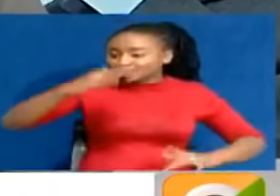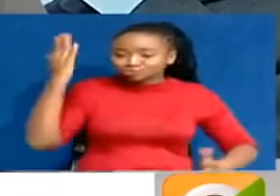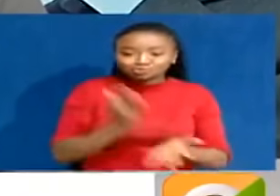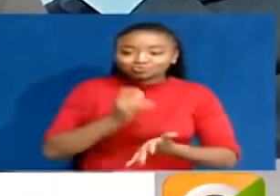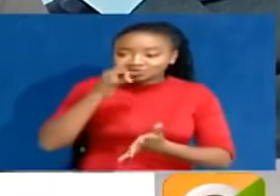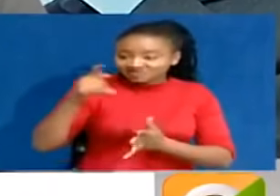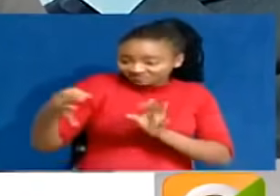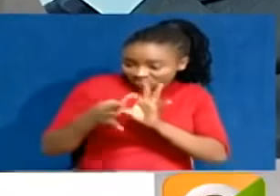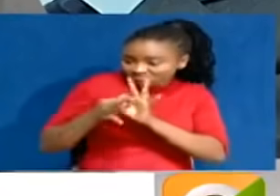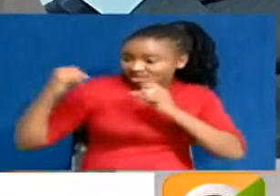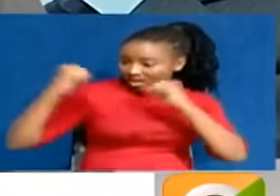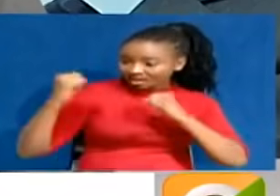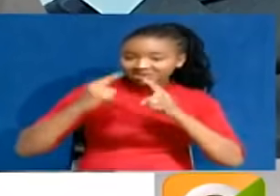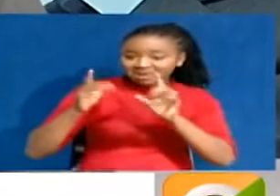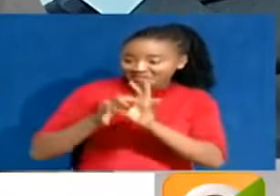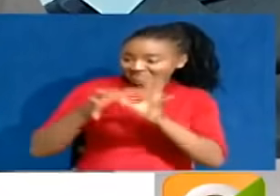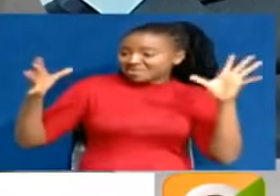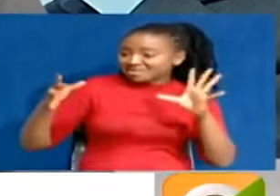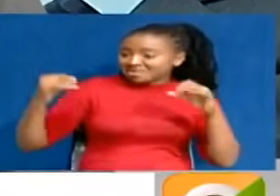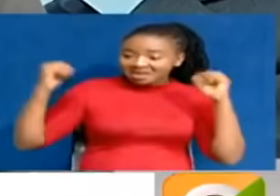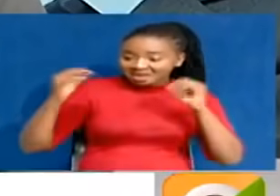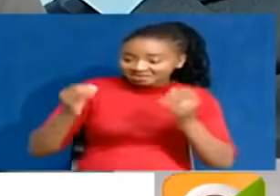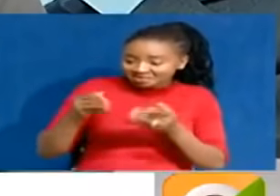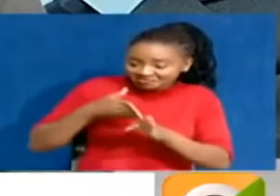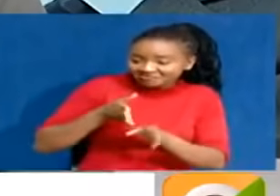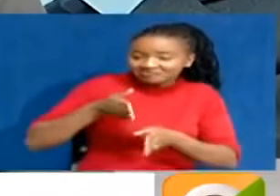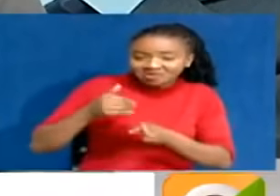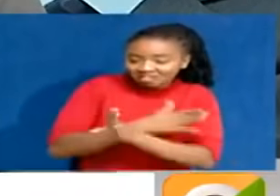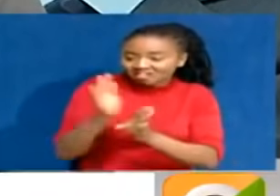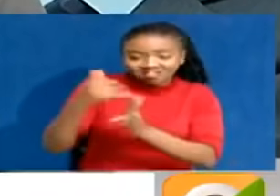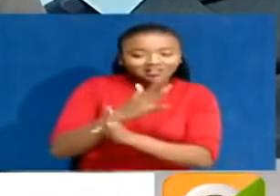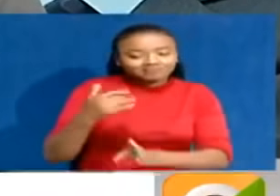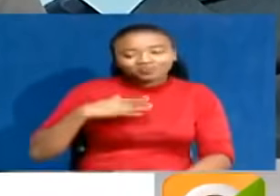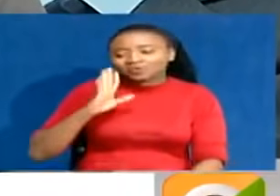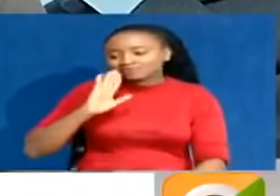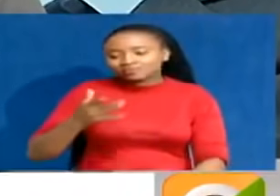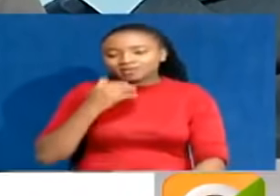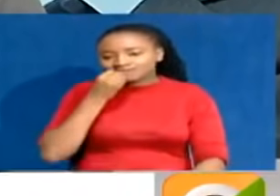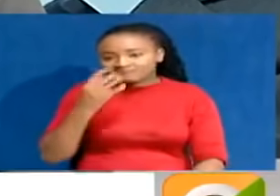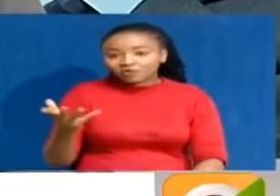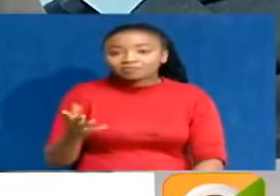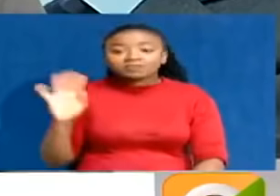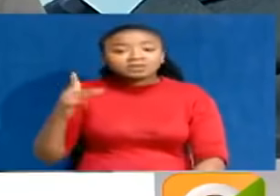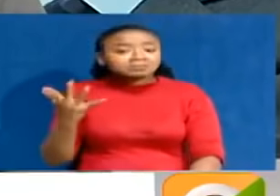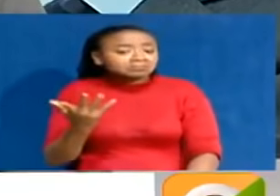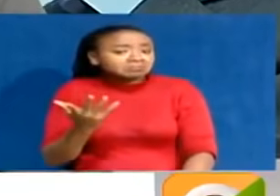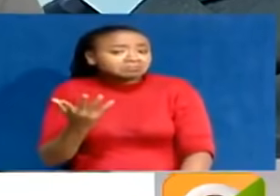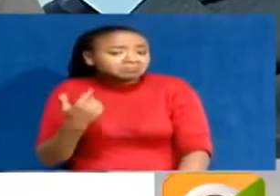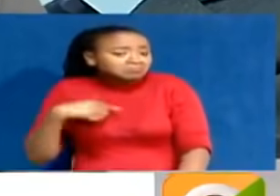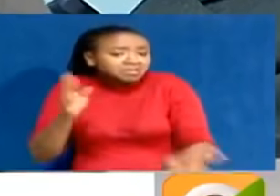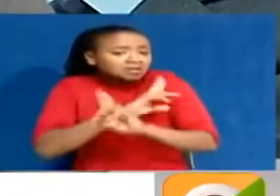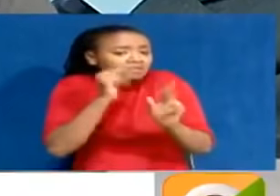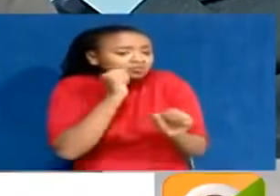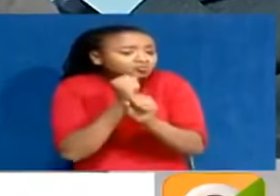were not true to their word. And as our very own Chemutai Goin reports, the Wiper leader said he was ready to work with any